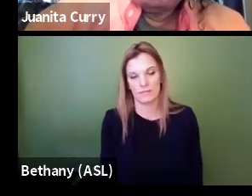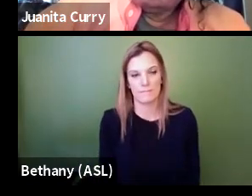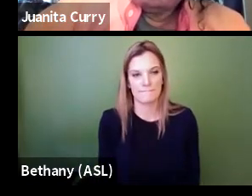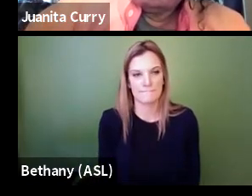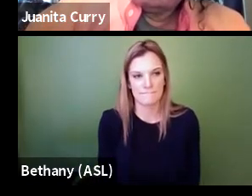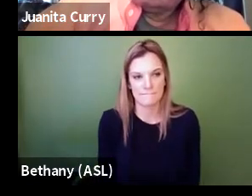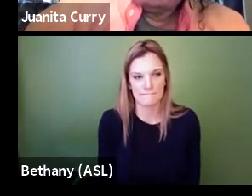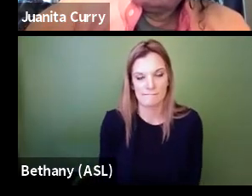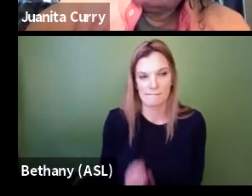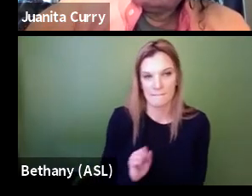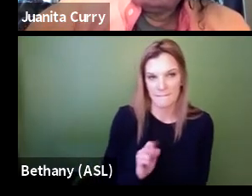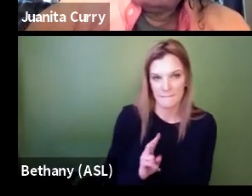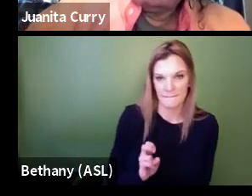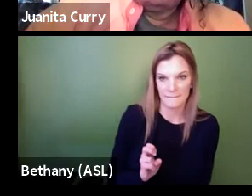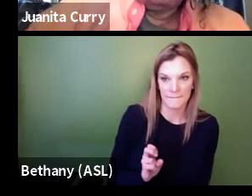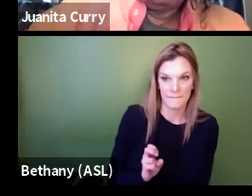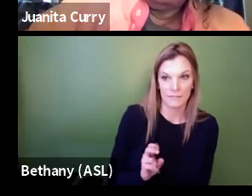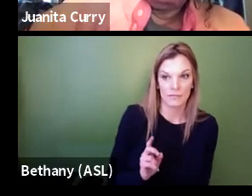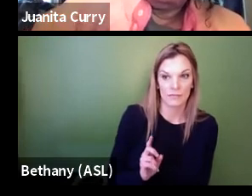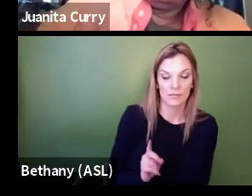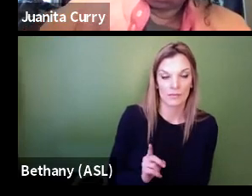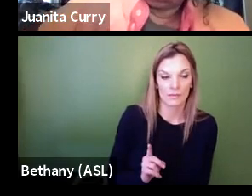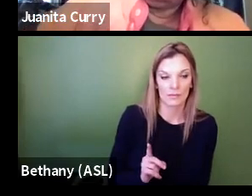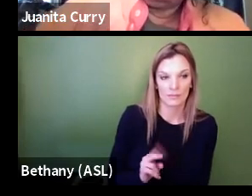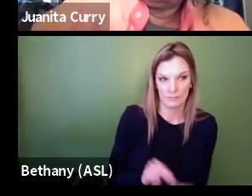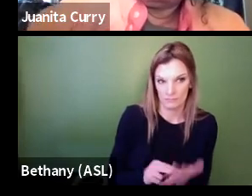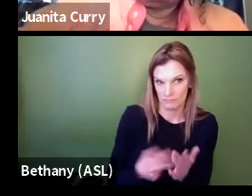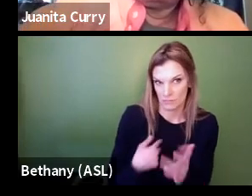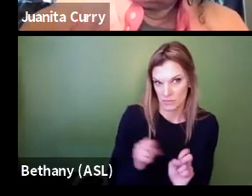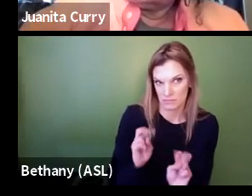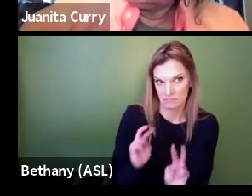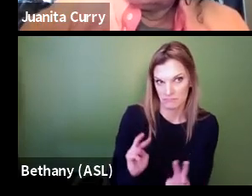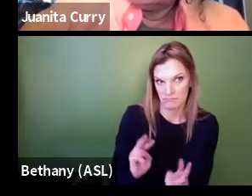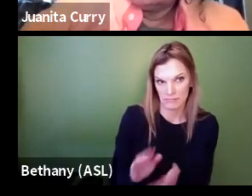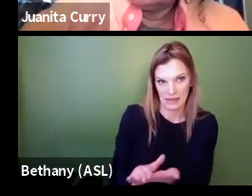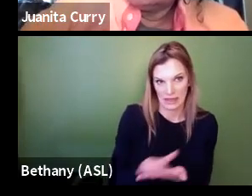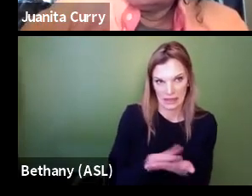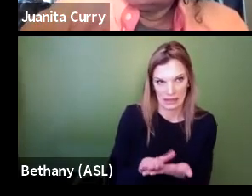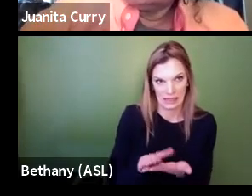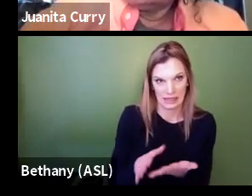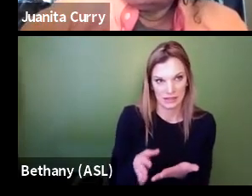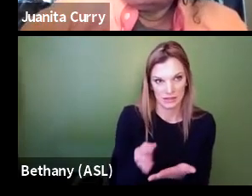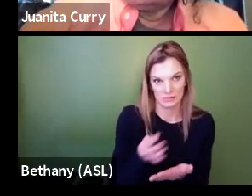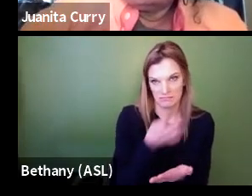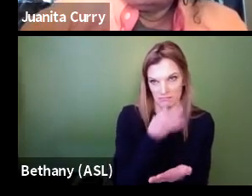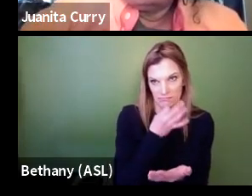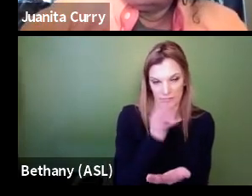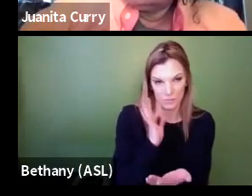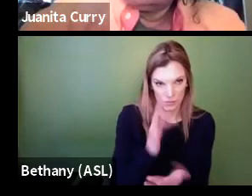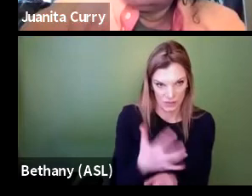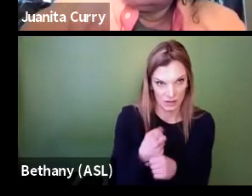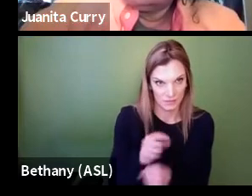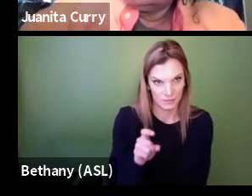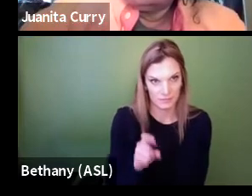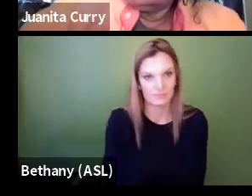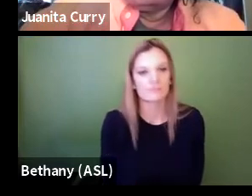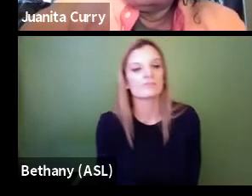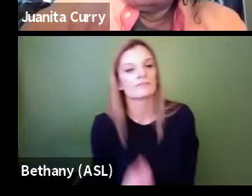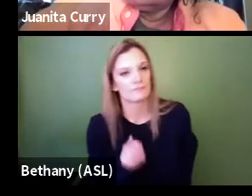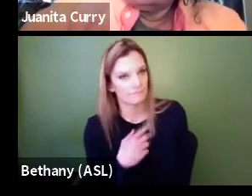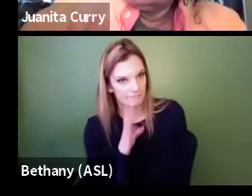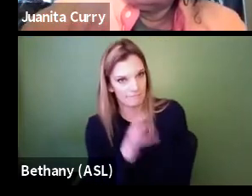So we can expect a clean copy at some point in the future. I will get